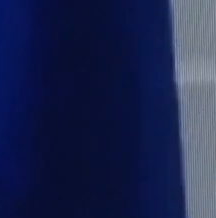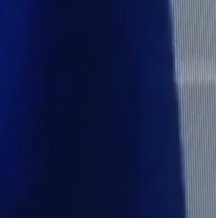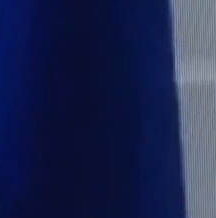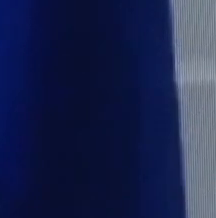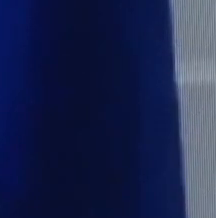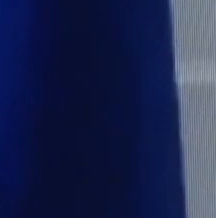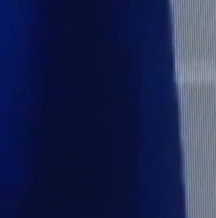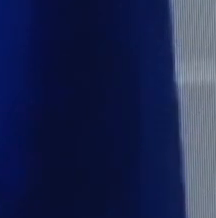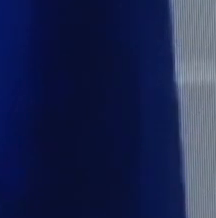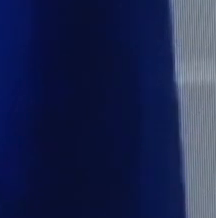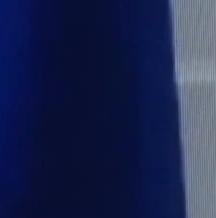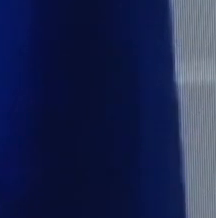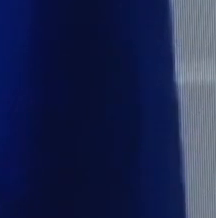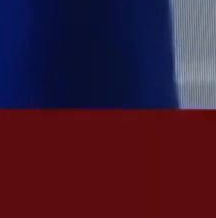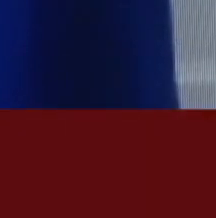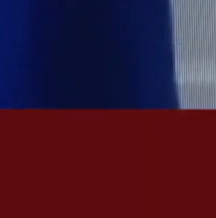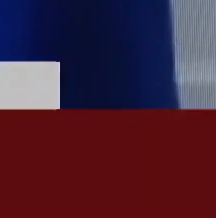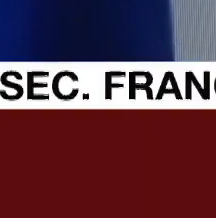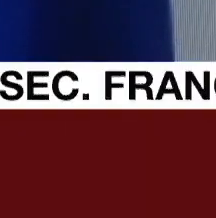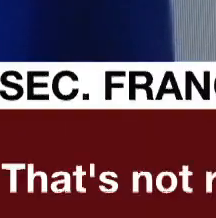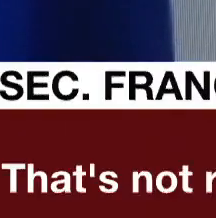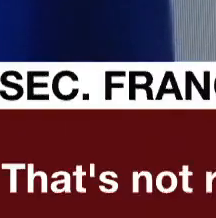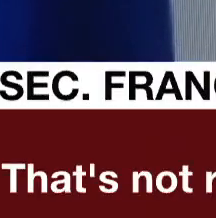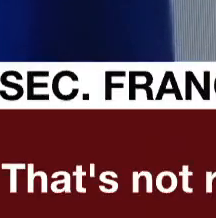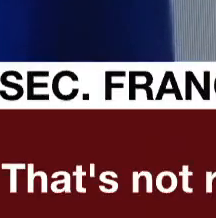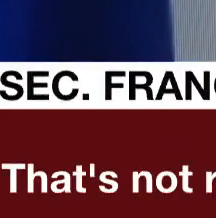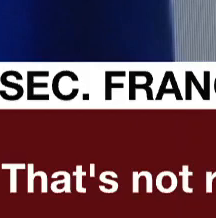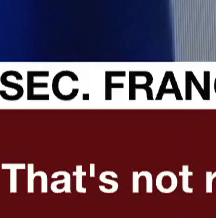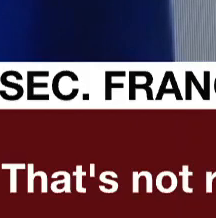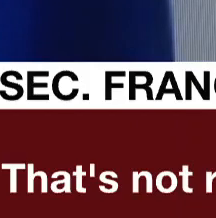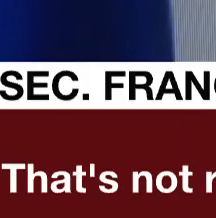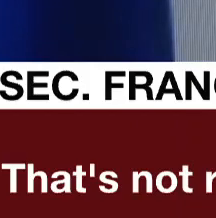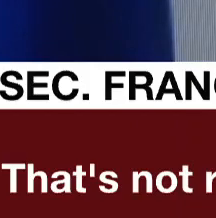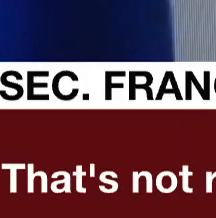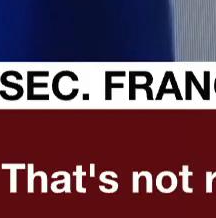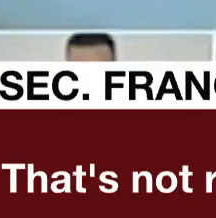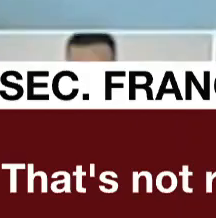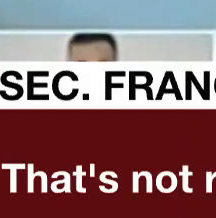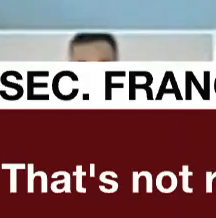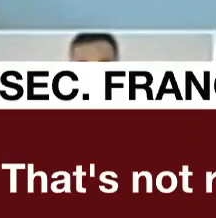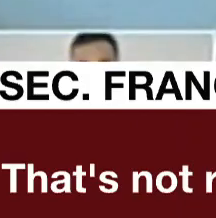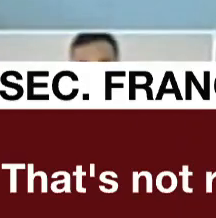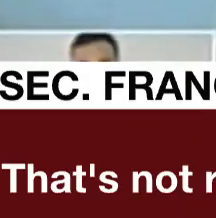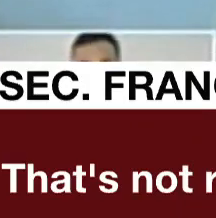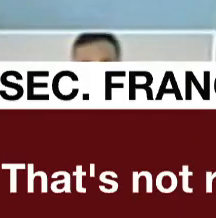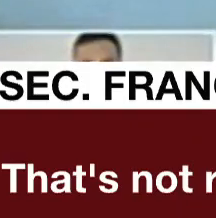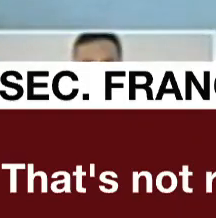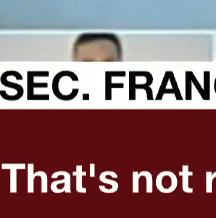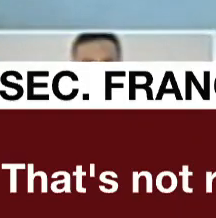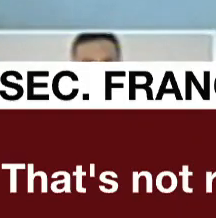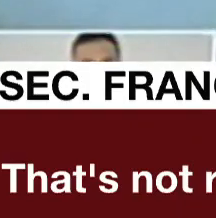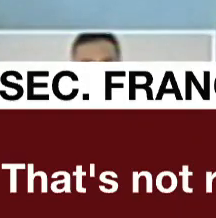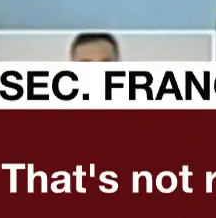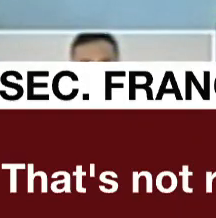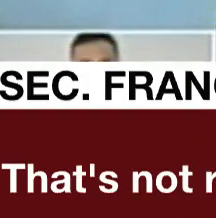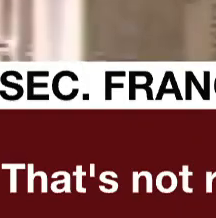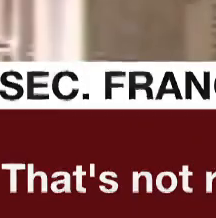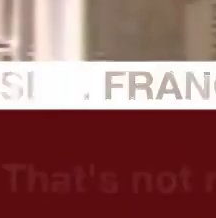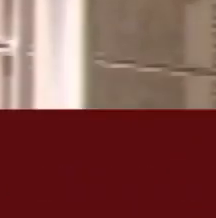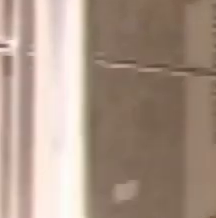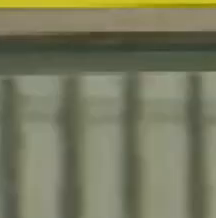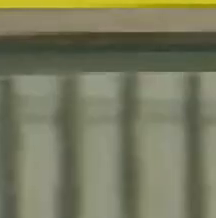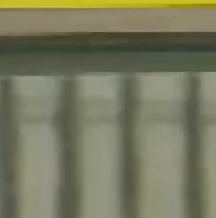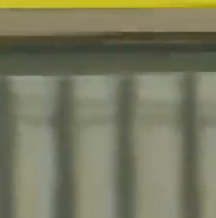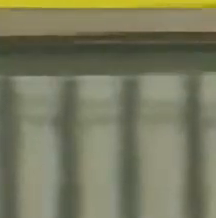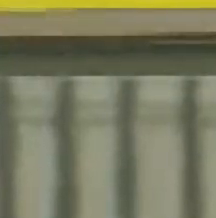8,000? Ay, yung tama yan. Ay, nag-aantay sila sa lang. Kailangan bayaran ng free health. Health Undersecretary Leopoldo Vega said